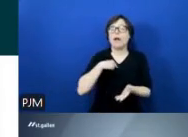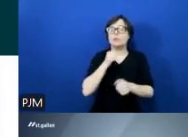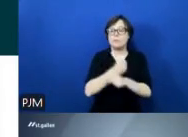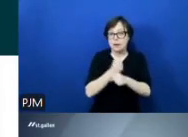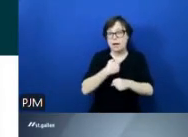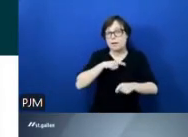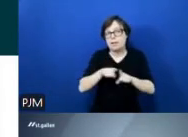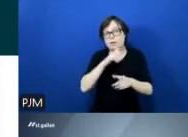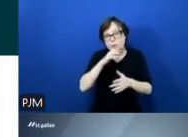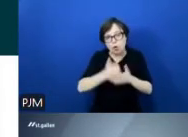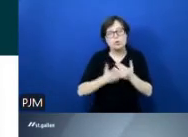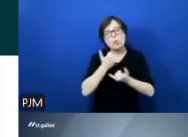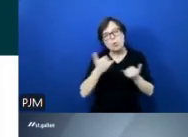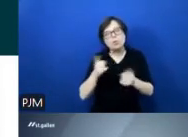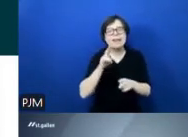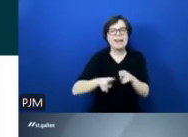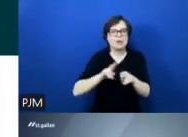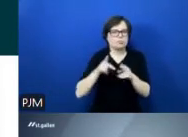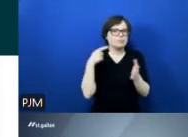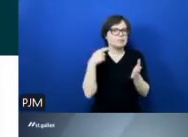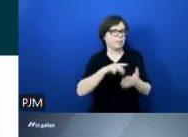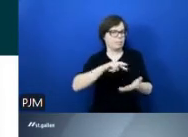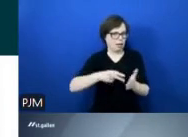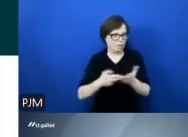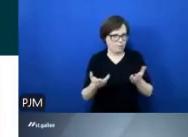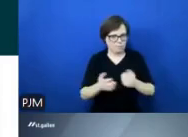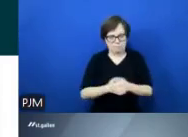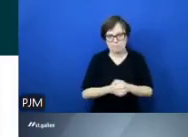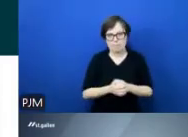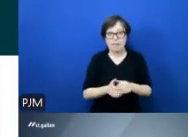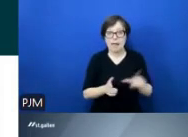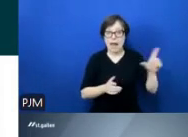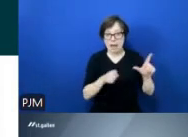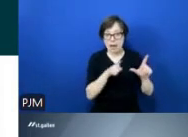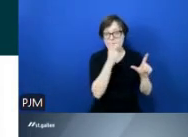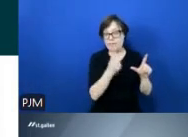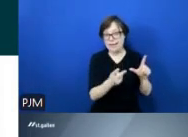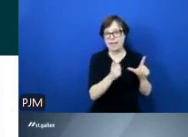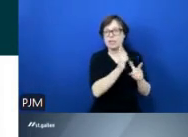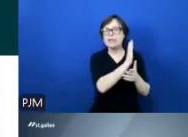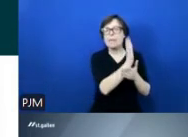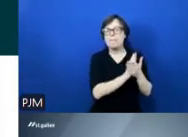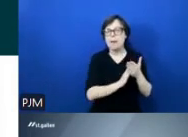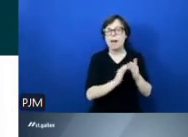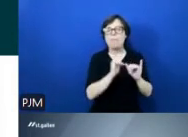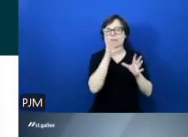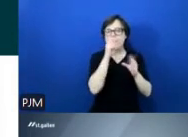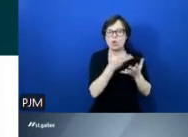In our work, we use different planning tools. In the left-hand side, we see an example